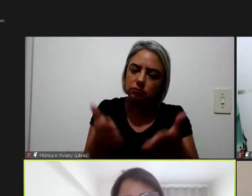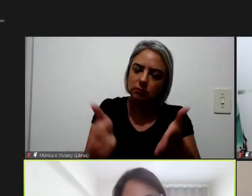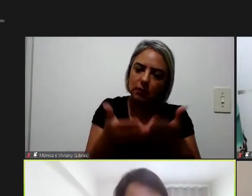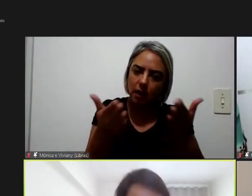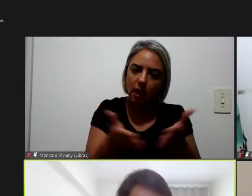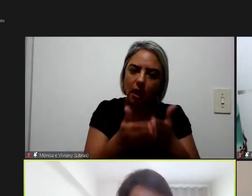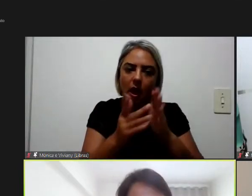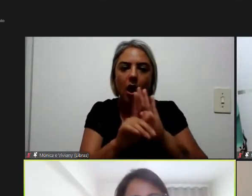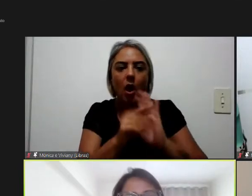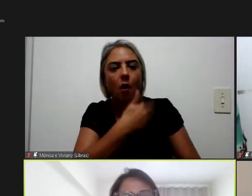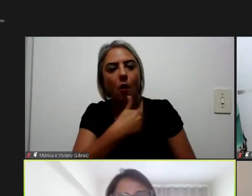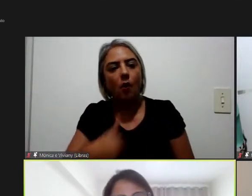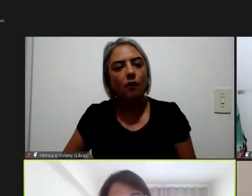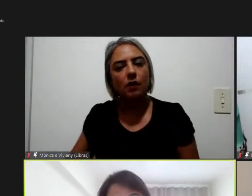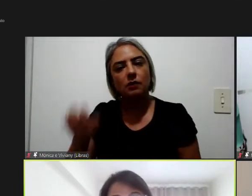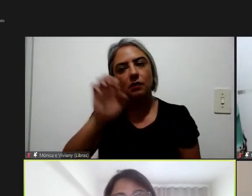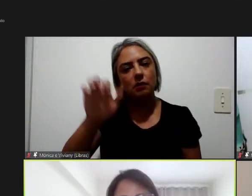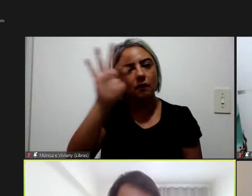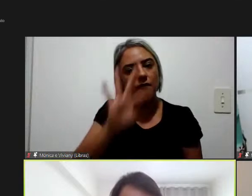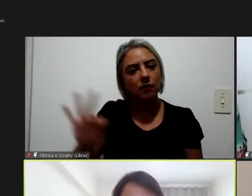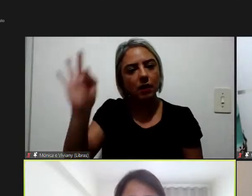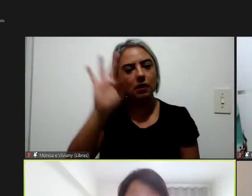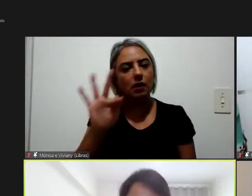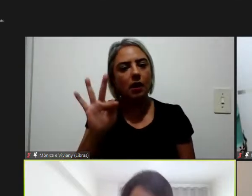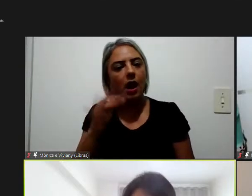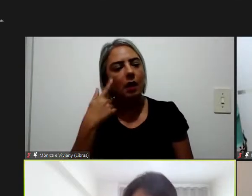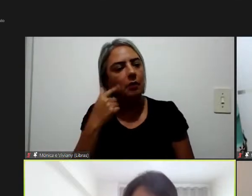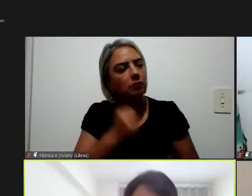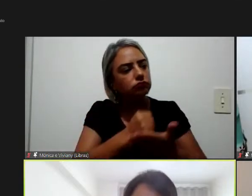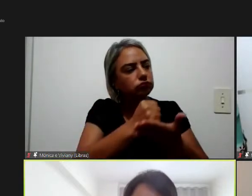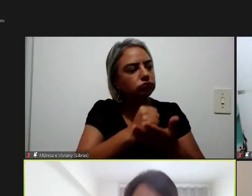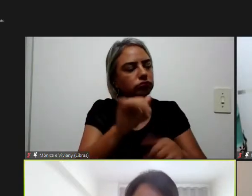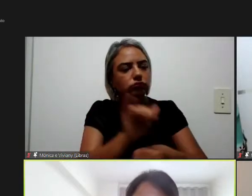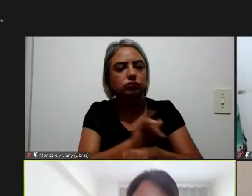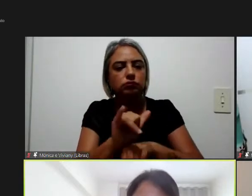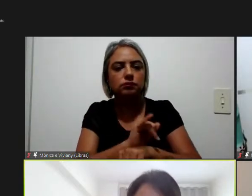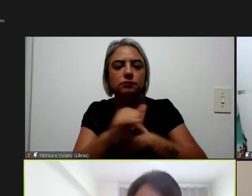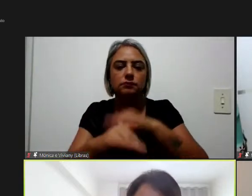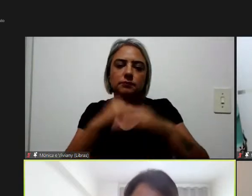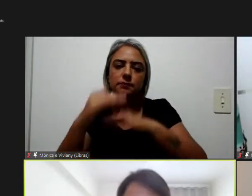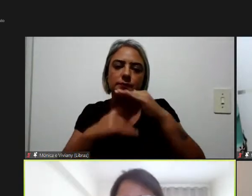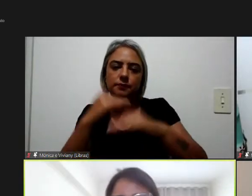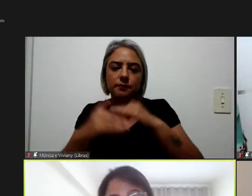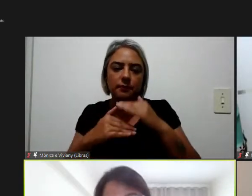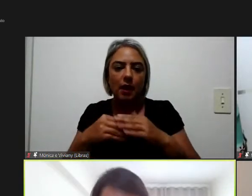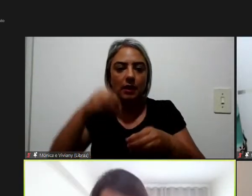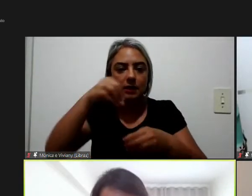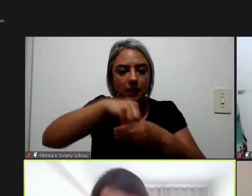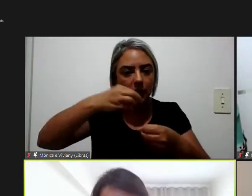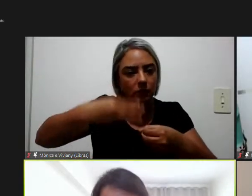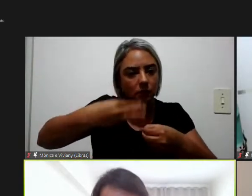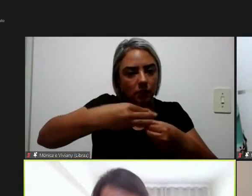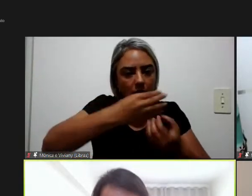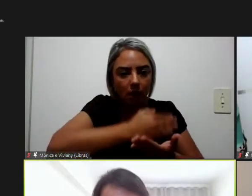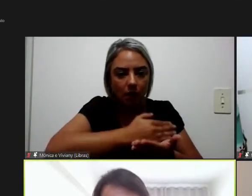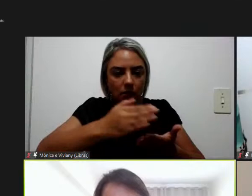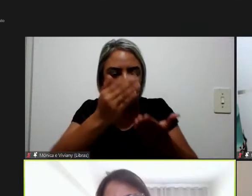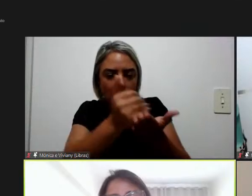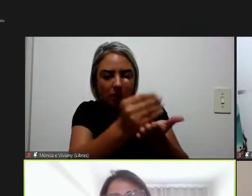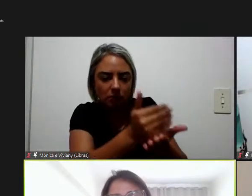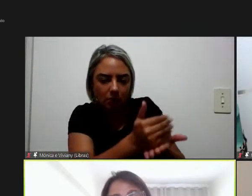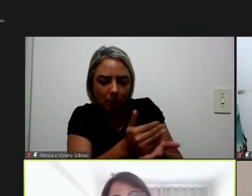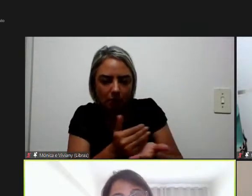also stimulate the state government and federal one to seek to support strategies and bring strategies to support